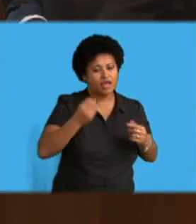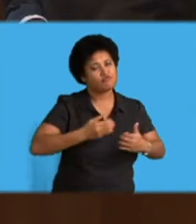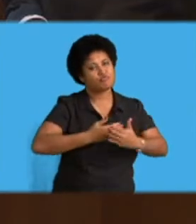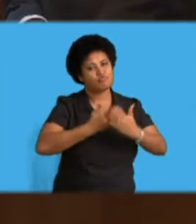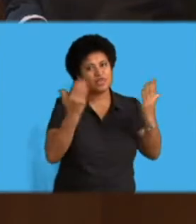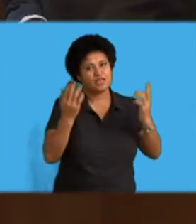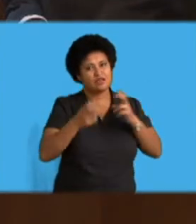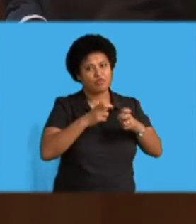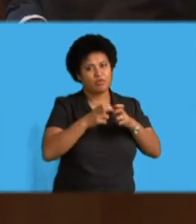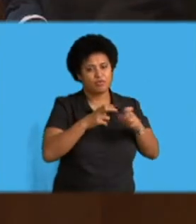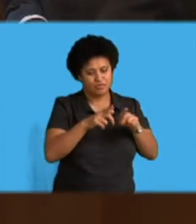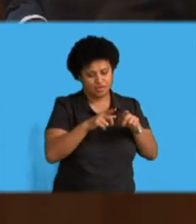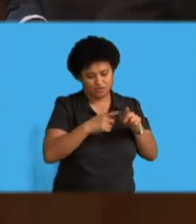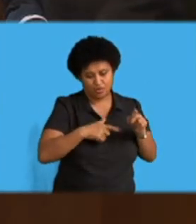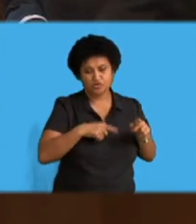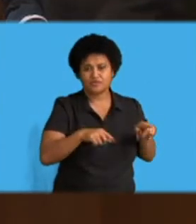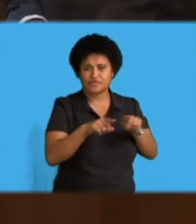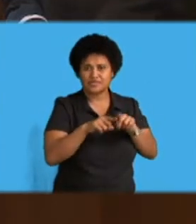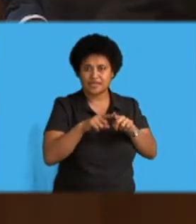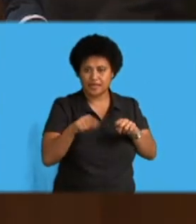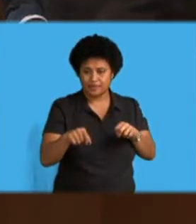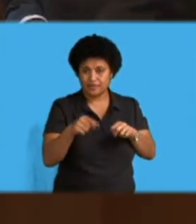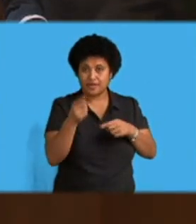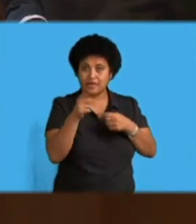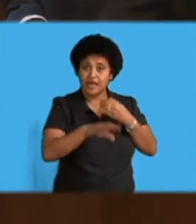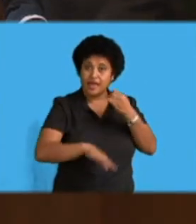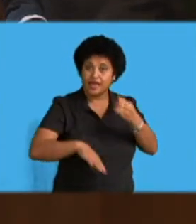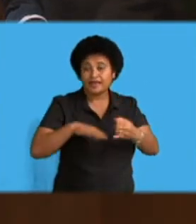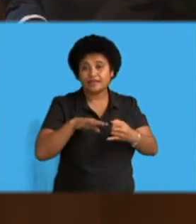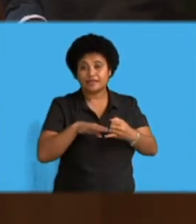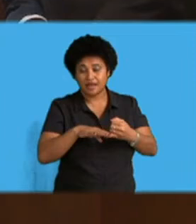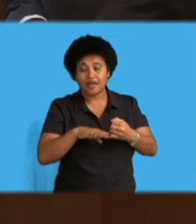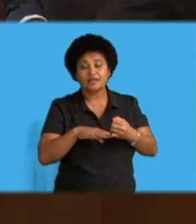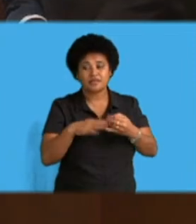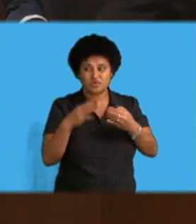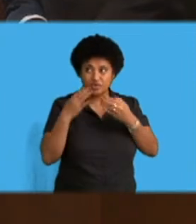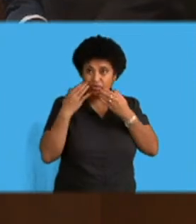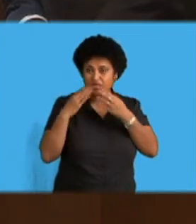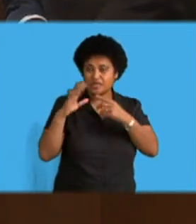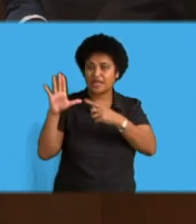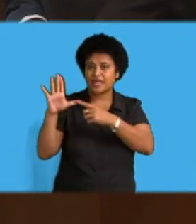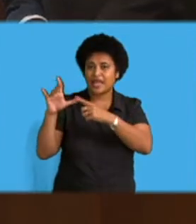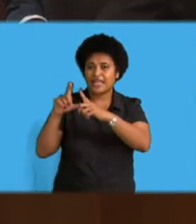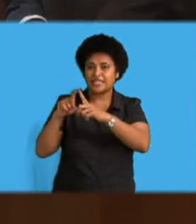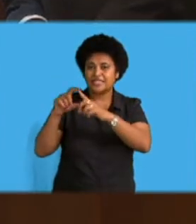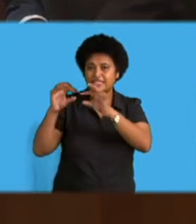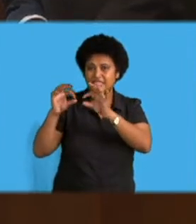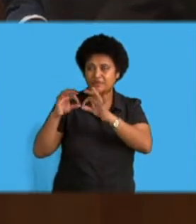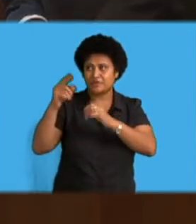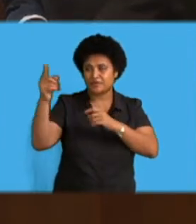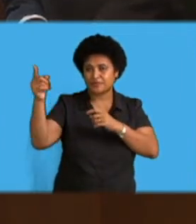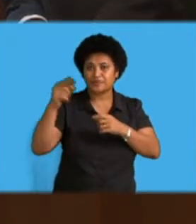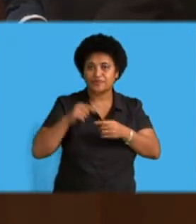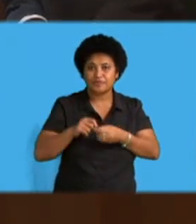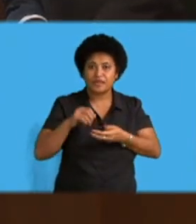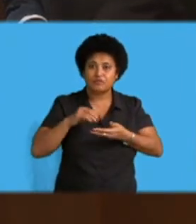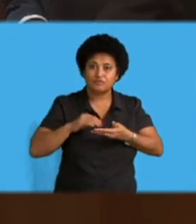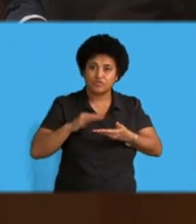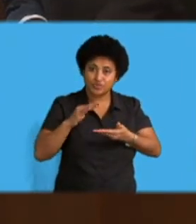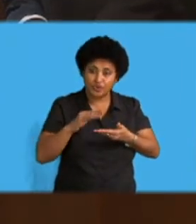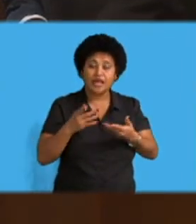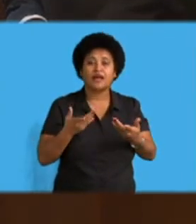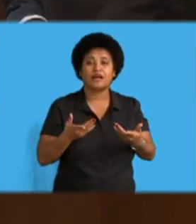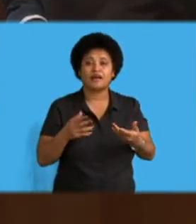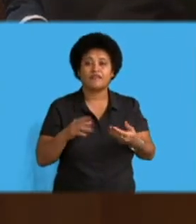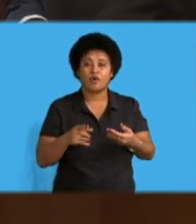this. Finally, Honourable Deputy Speaker, appreciating that the ADB scale up for minimum allocation in the Pacific, a request